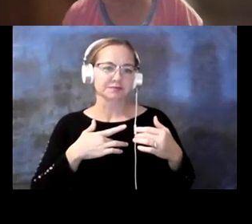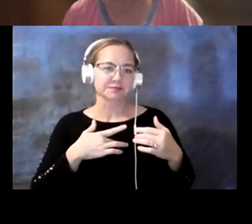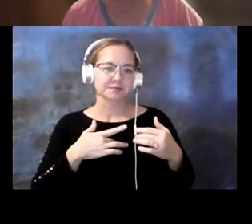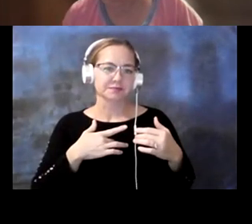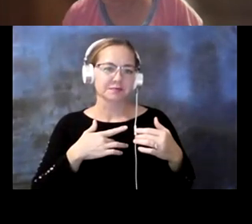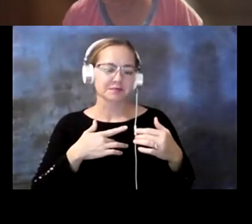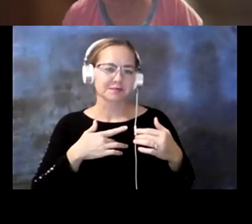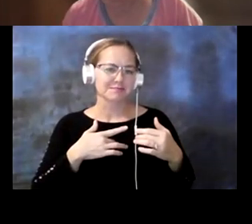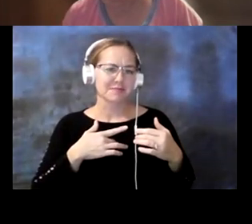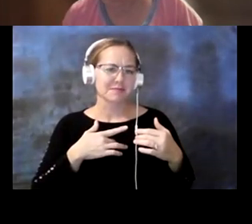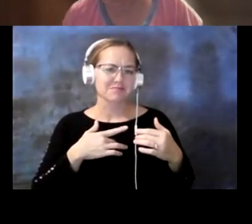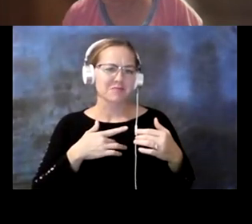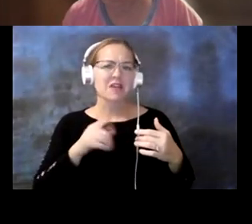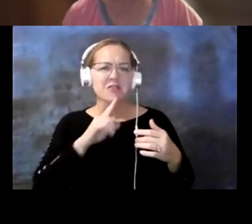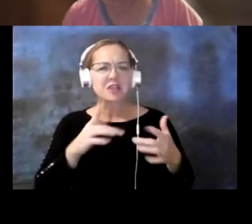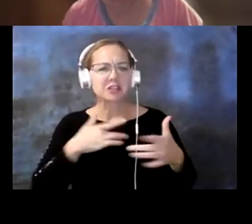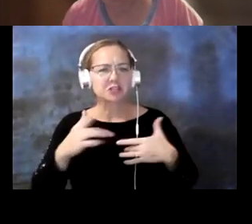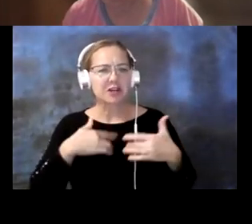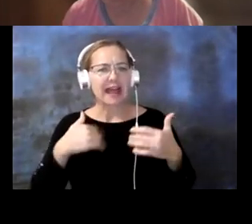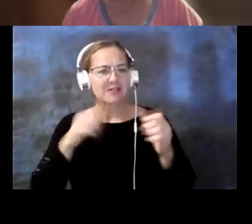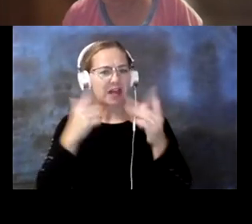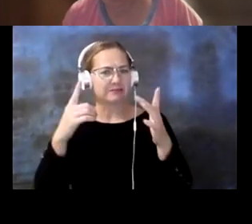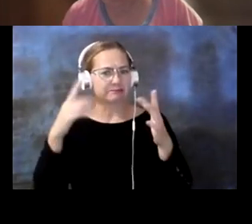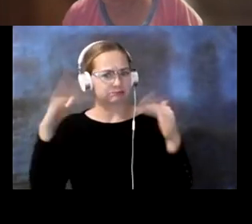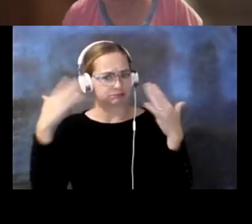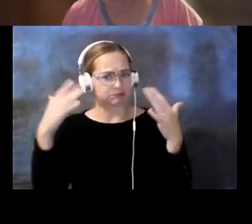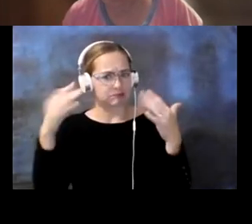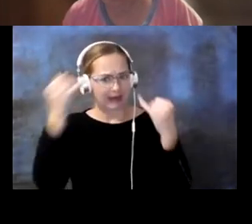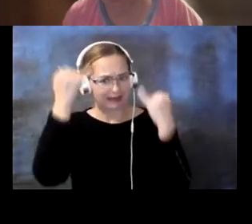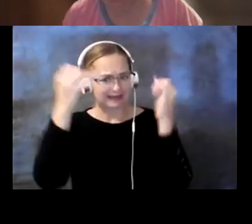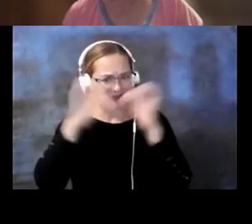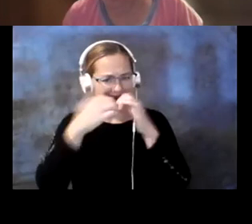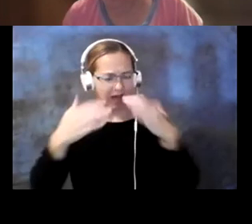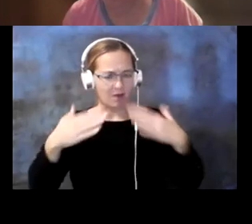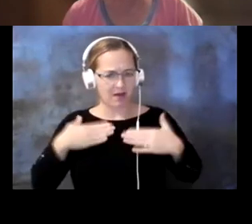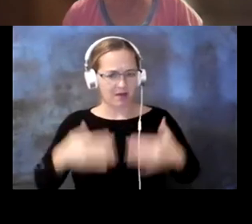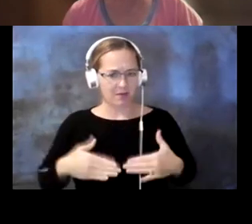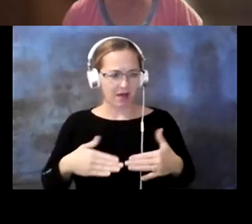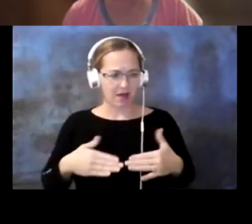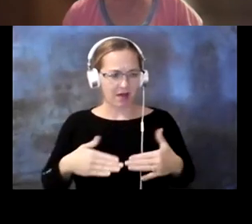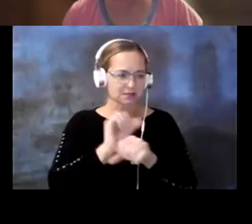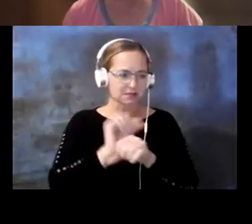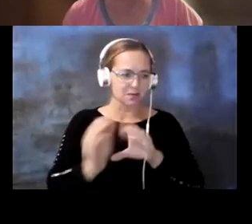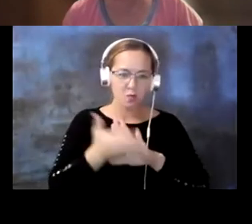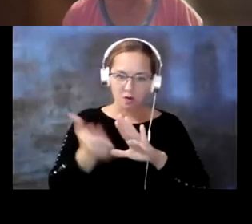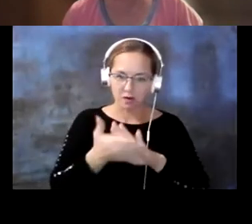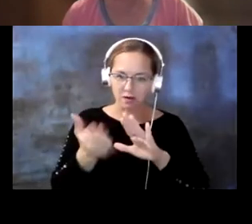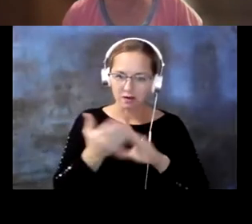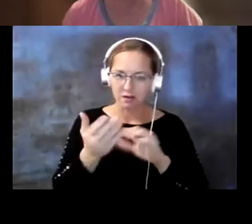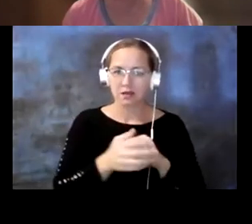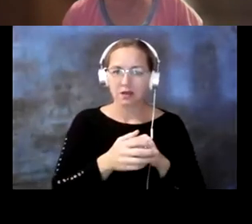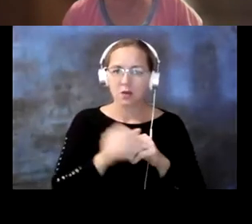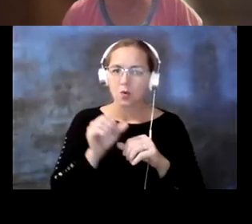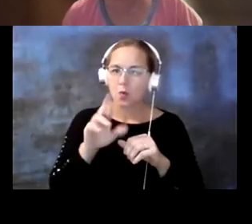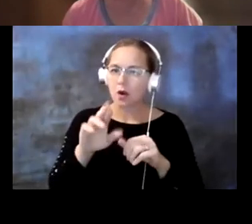illogical ideas about how people's bodies work, or or how sexuality